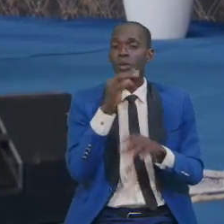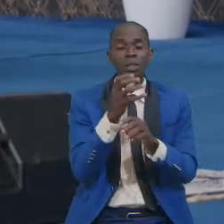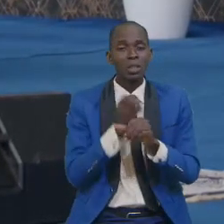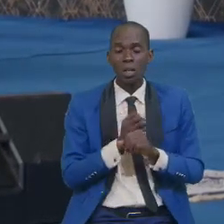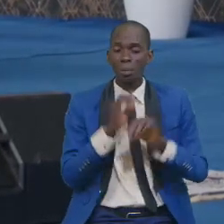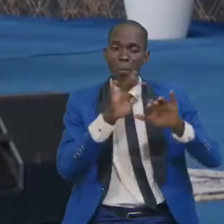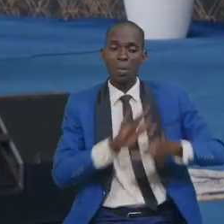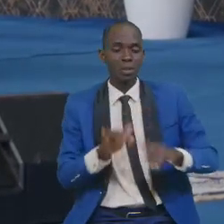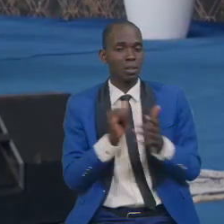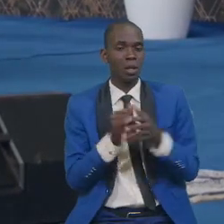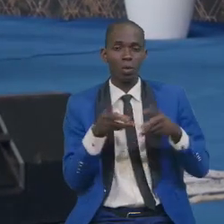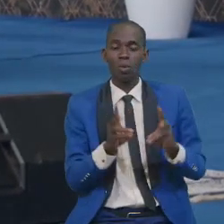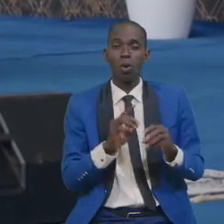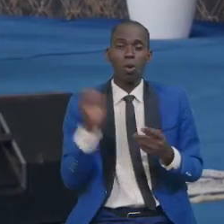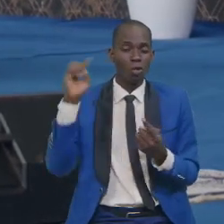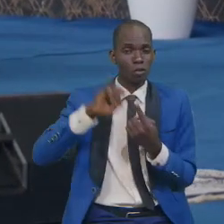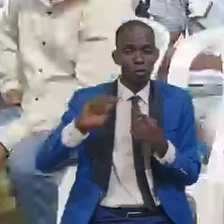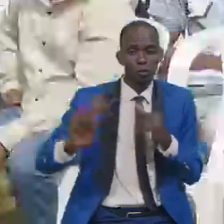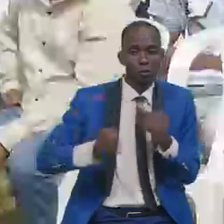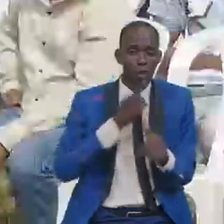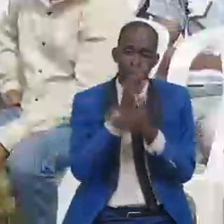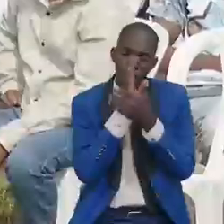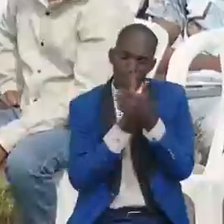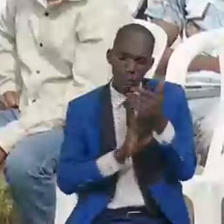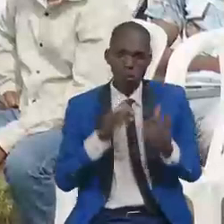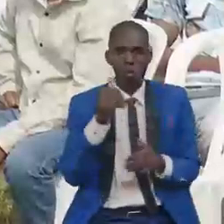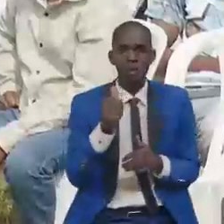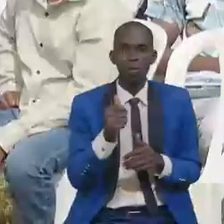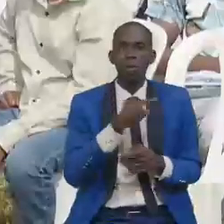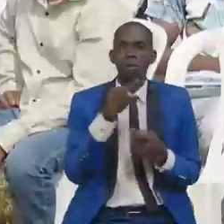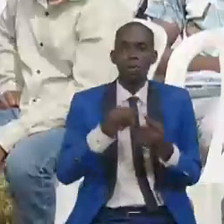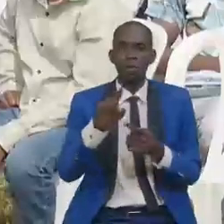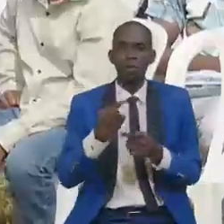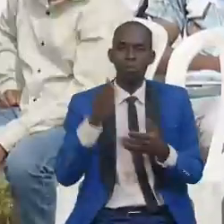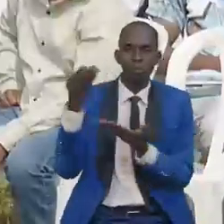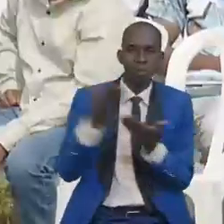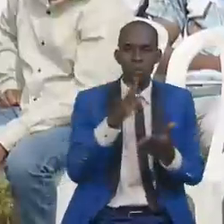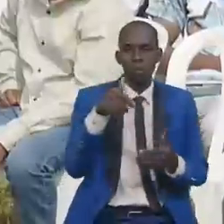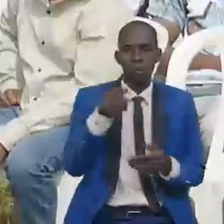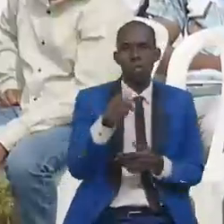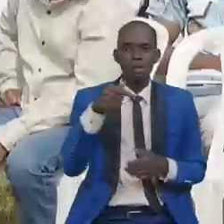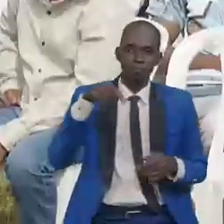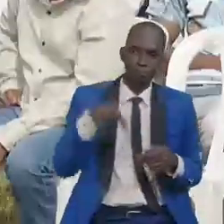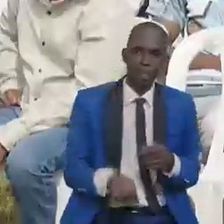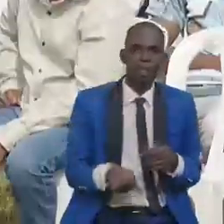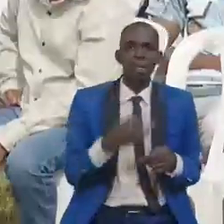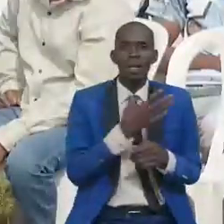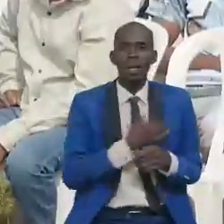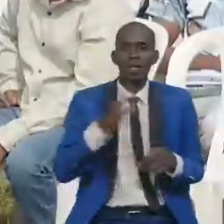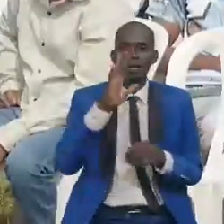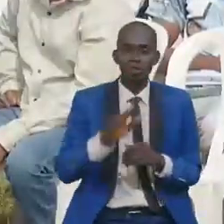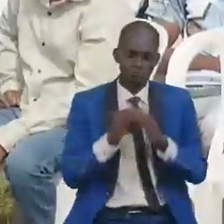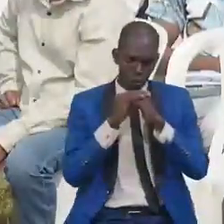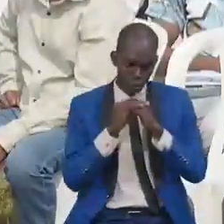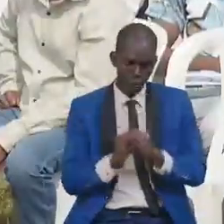humble ourselves when we lower ourselves and when we bang low in the sight